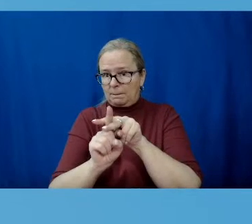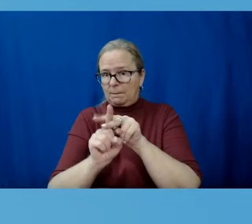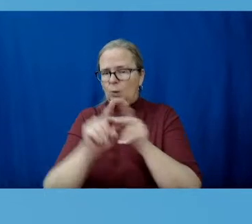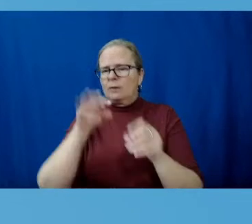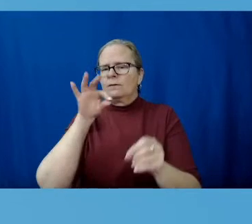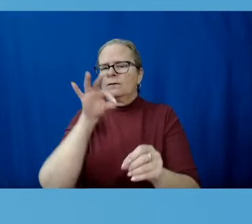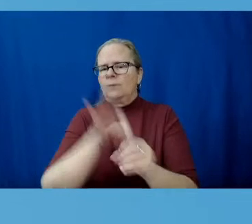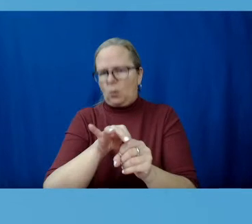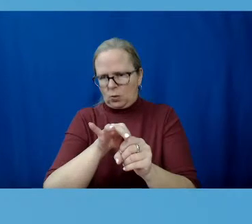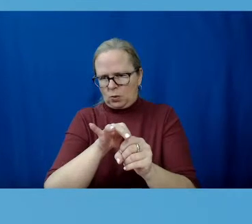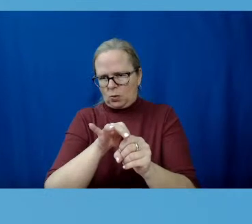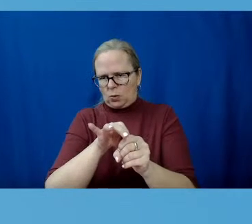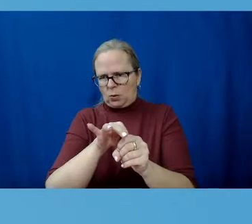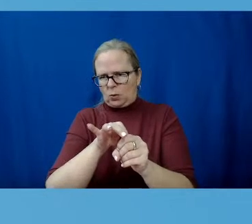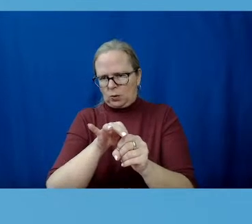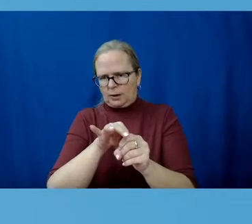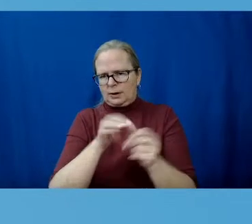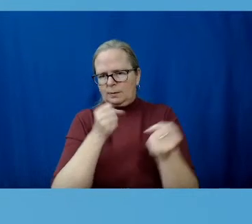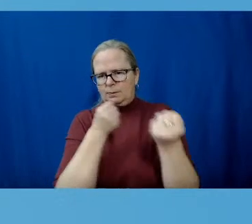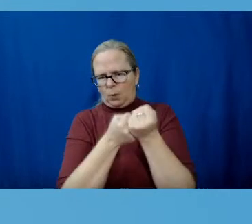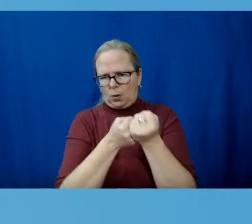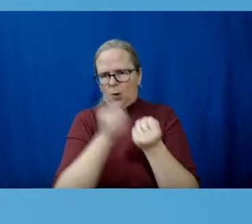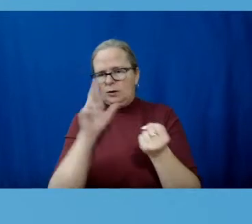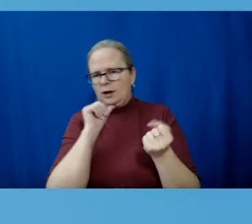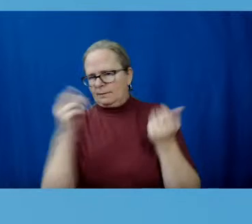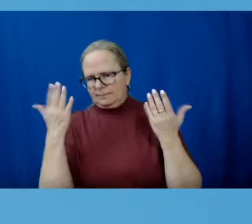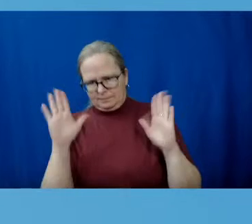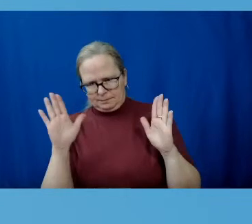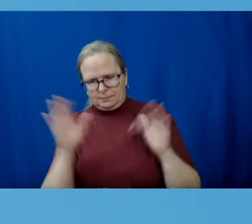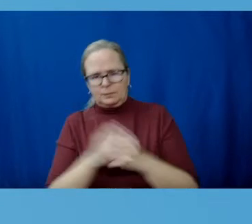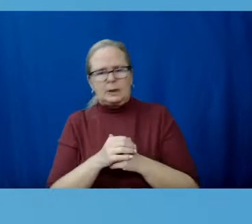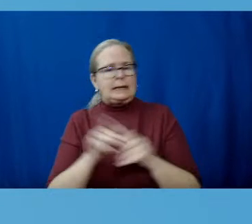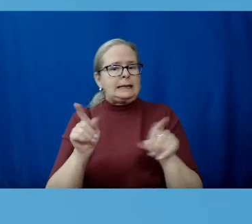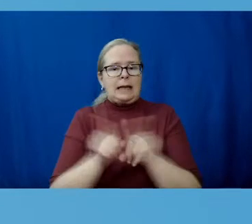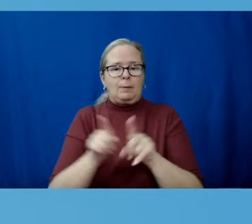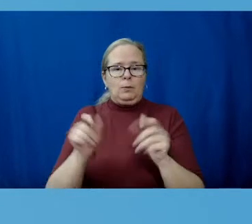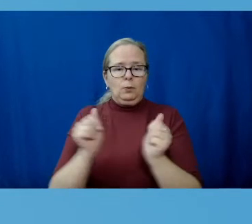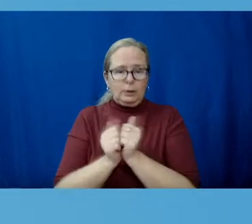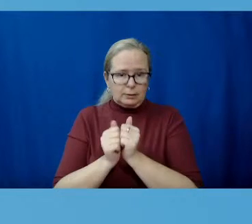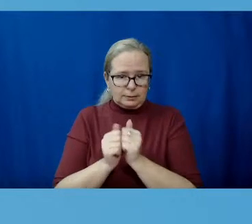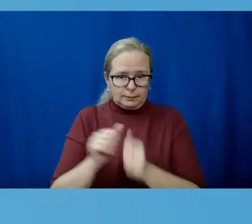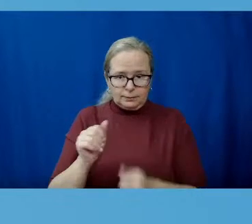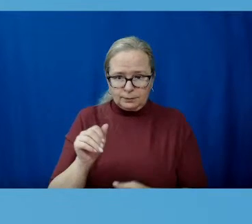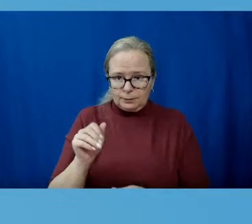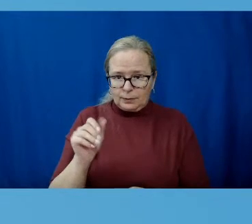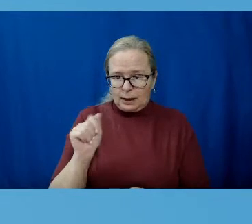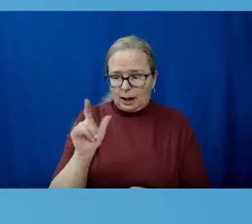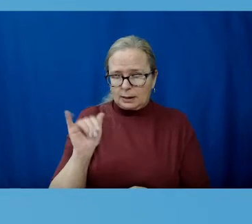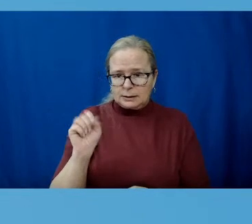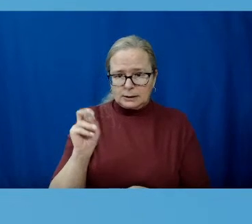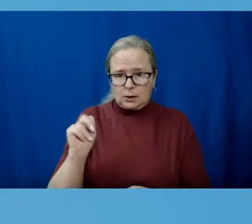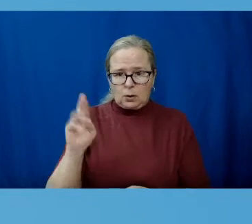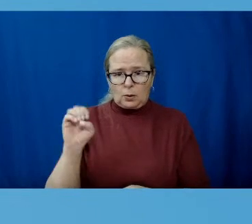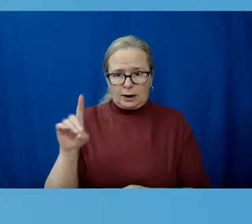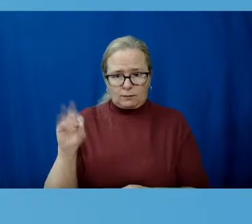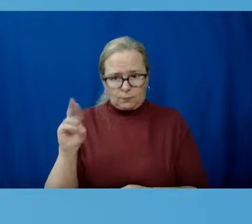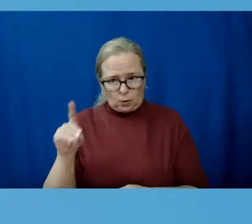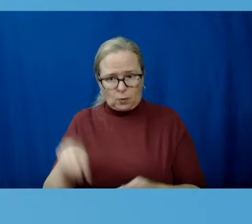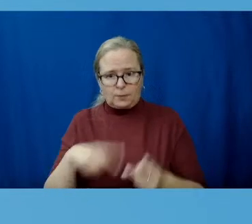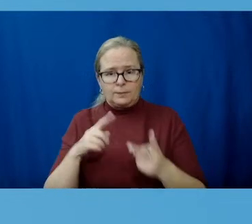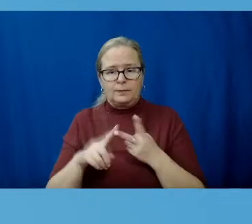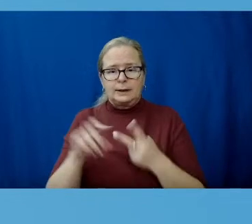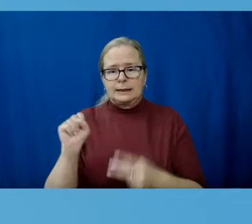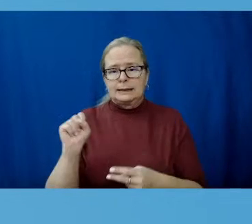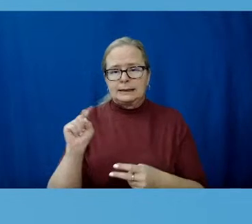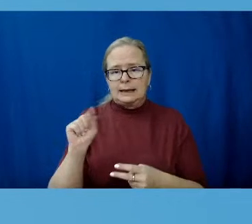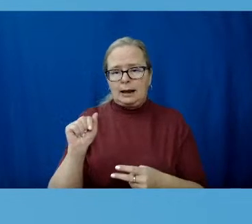these in-person meetings can be easily manipulated. And the problem for the party, Duane's mentioned this in the past, is that if you have a party that's